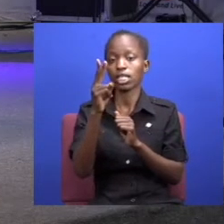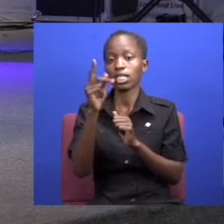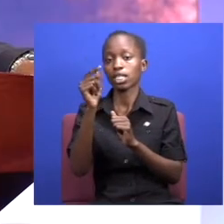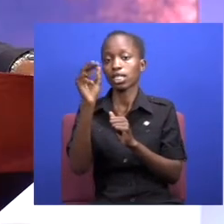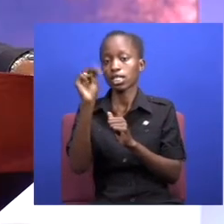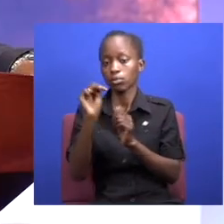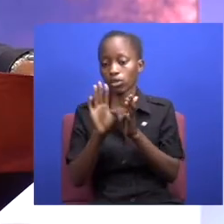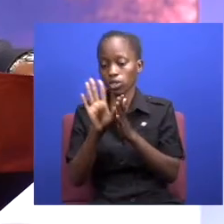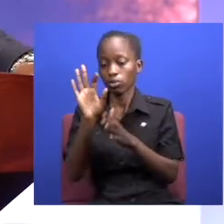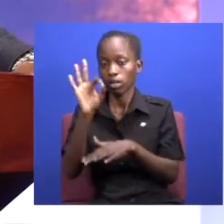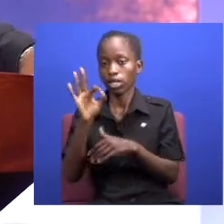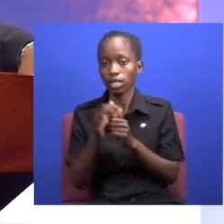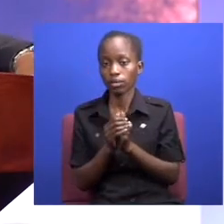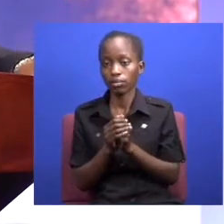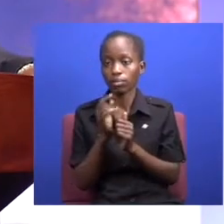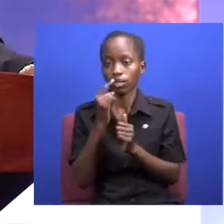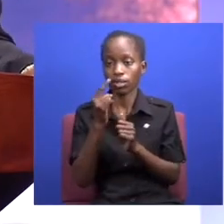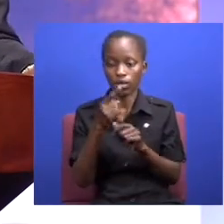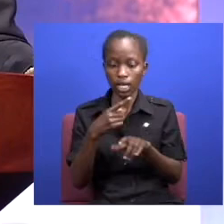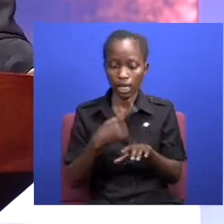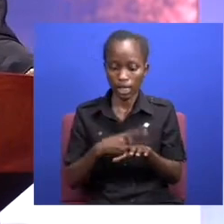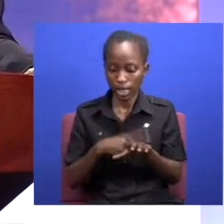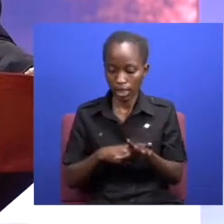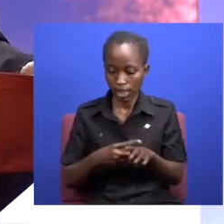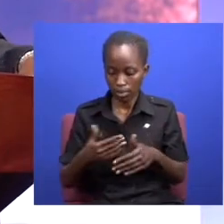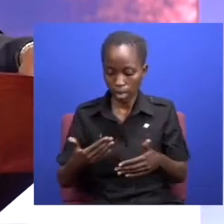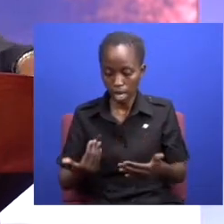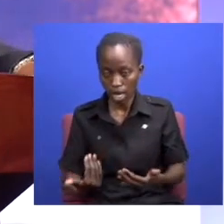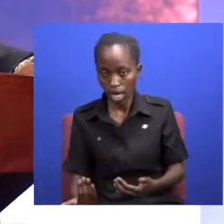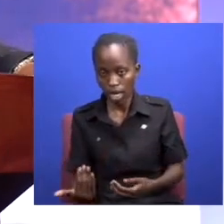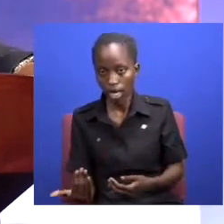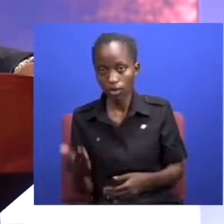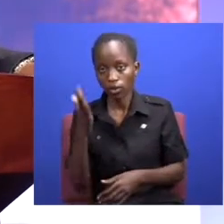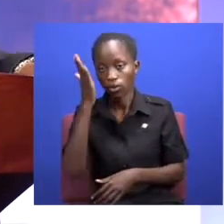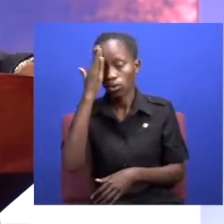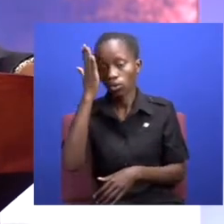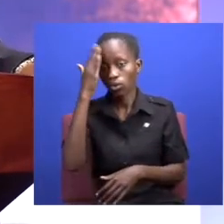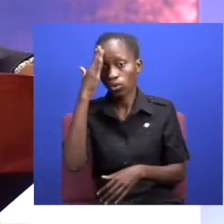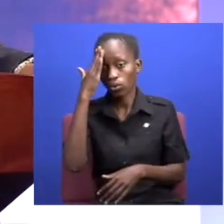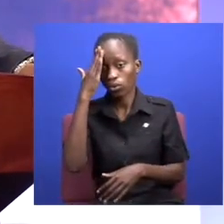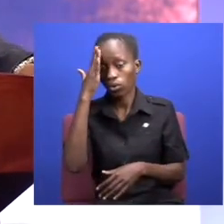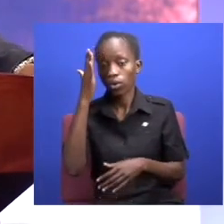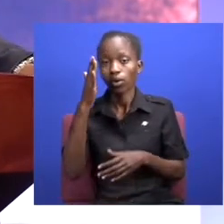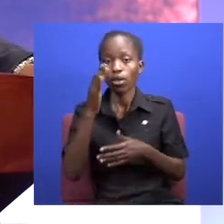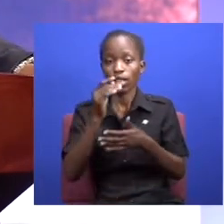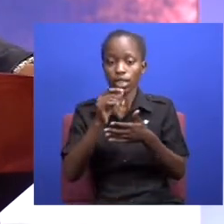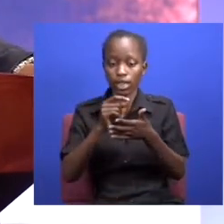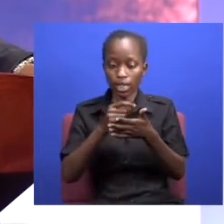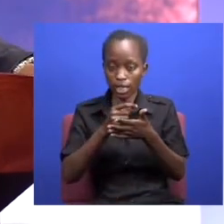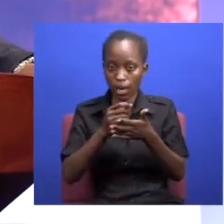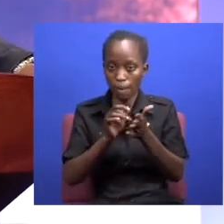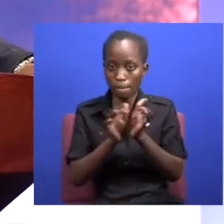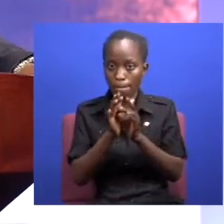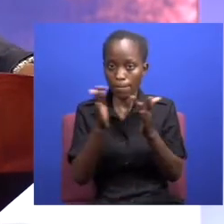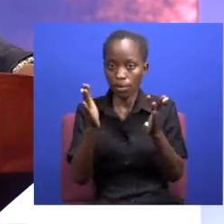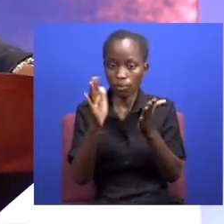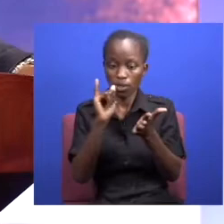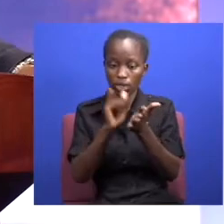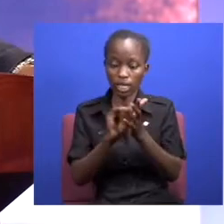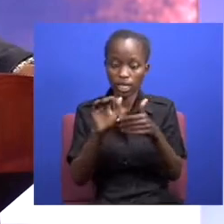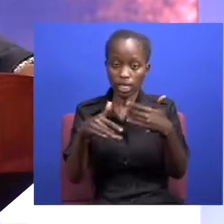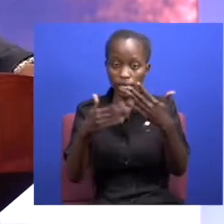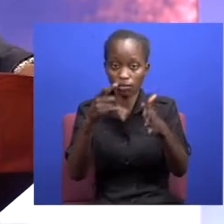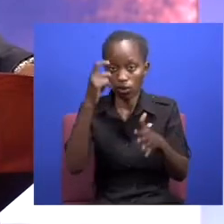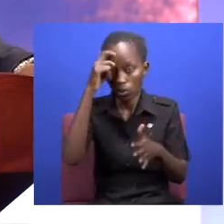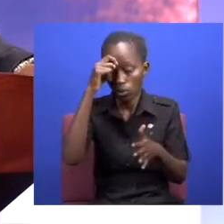3. And the verse says, from childhood, you have known the sacred writings, which are able to give you the